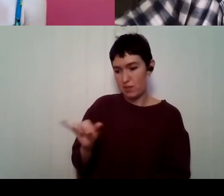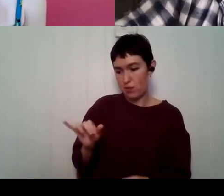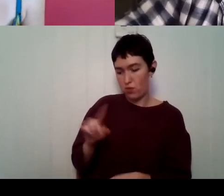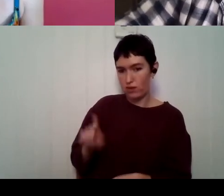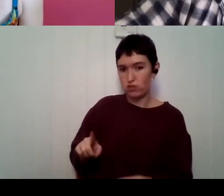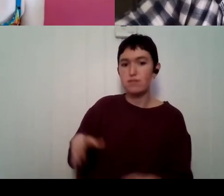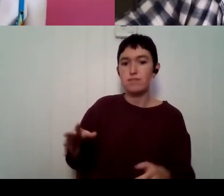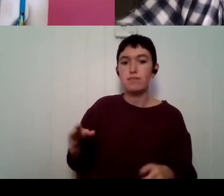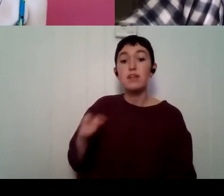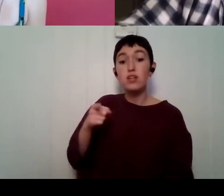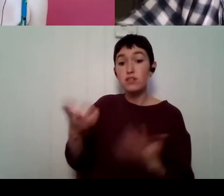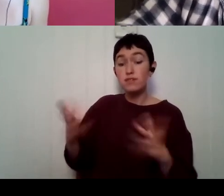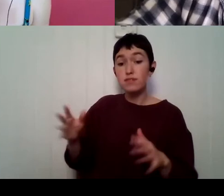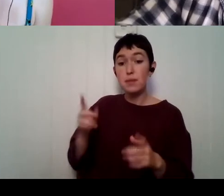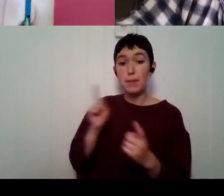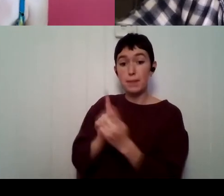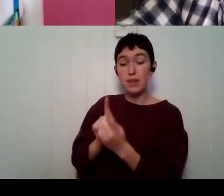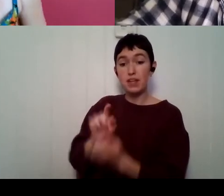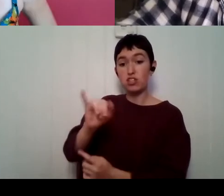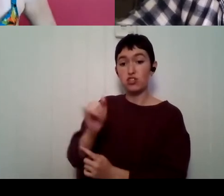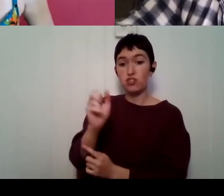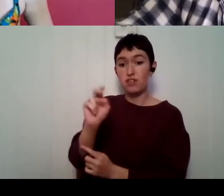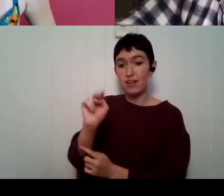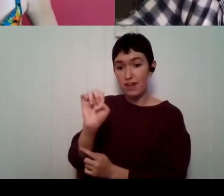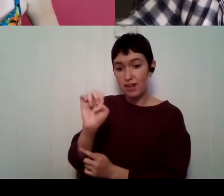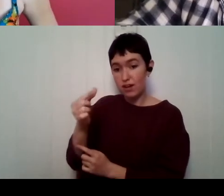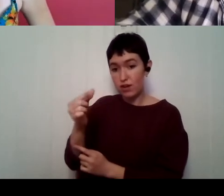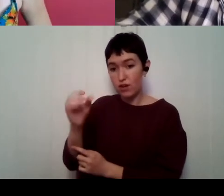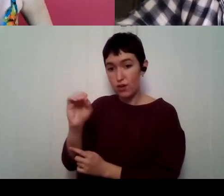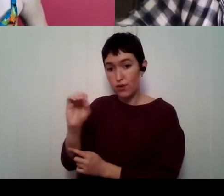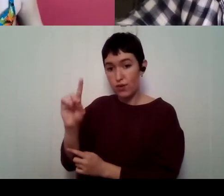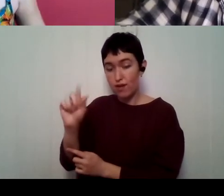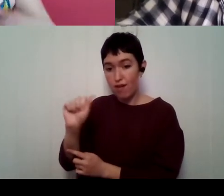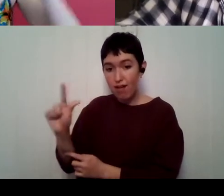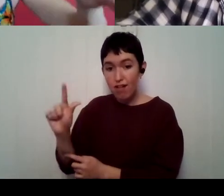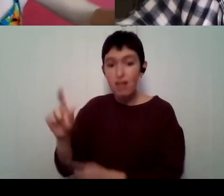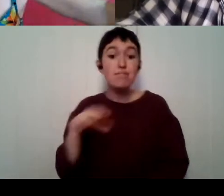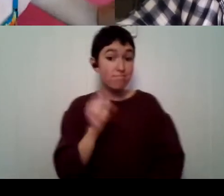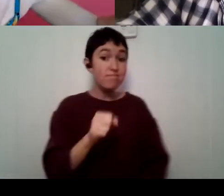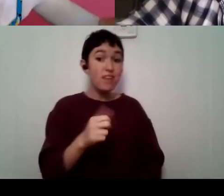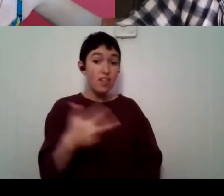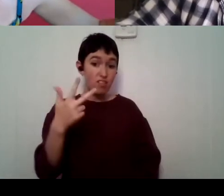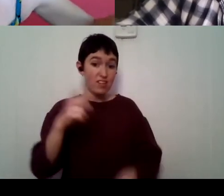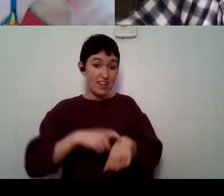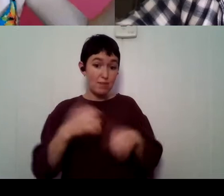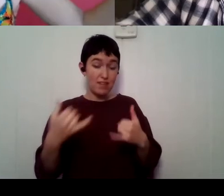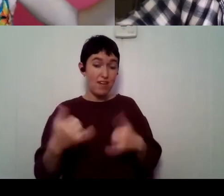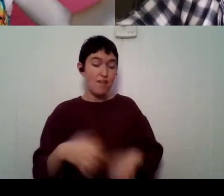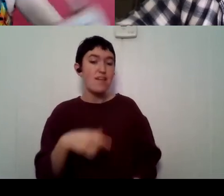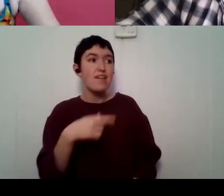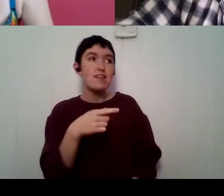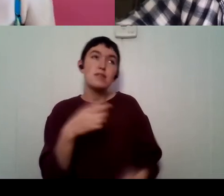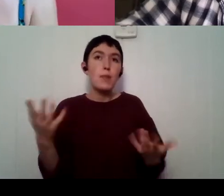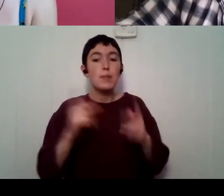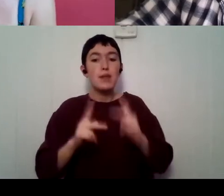Goodall? Yes, actually. Yes. 3 times now. The first time, so they say, like, never meet your heroes. You're only going to be